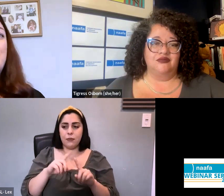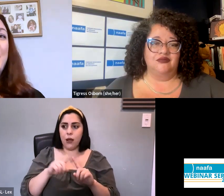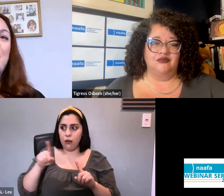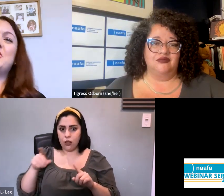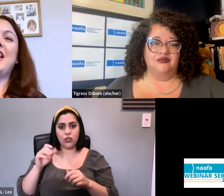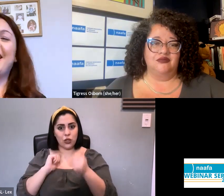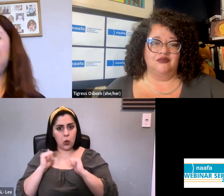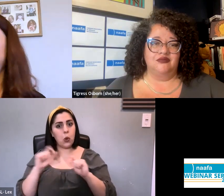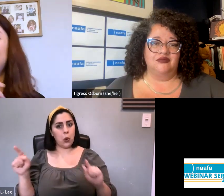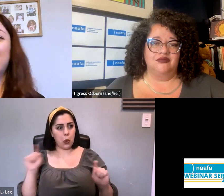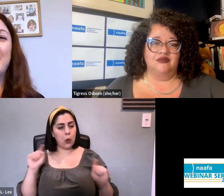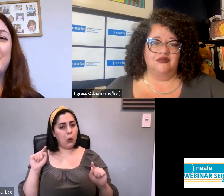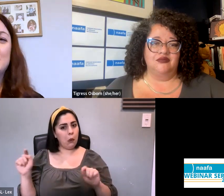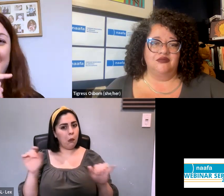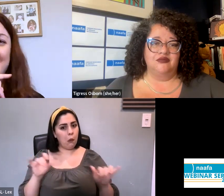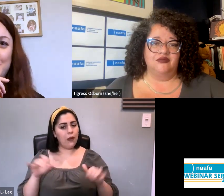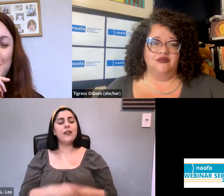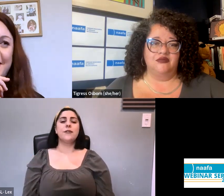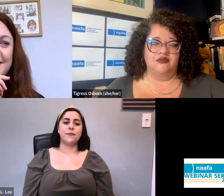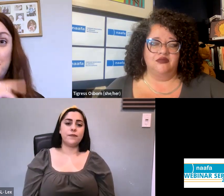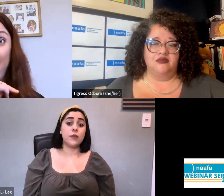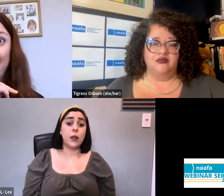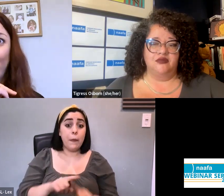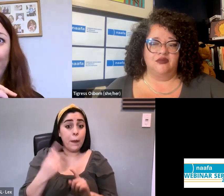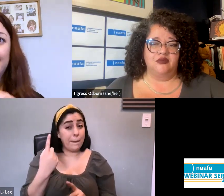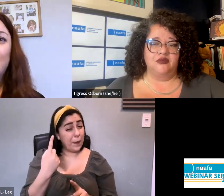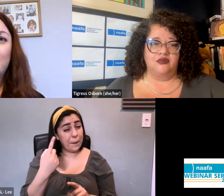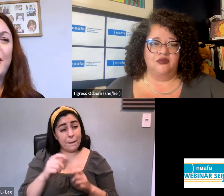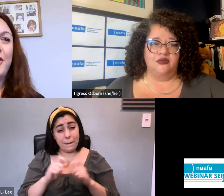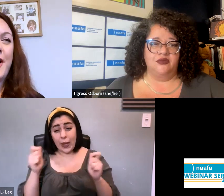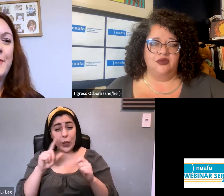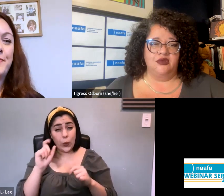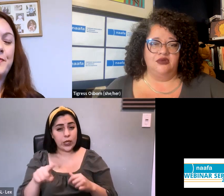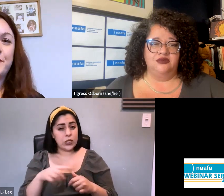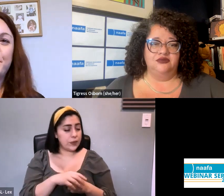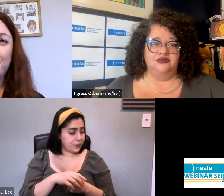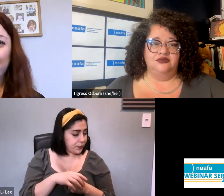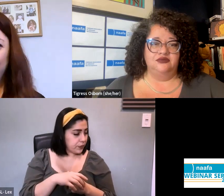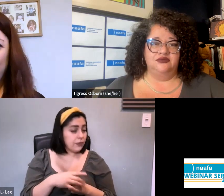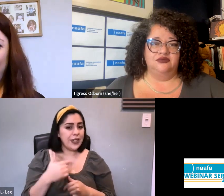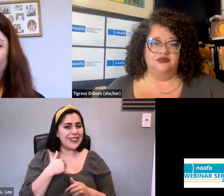The big question I get, and it kind of goes back to My Girl with